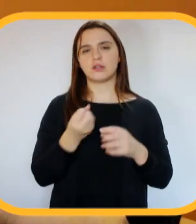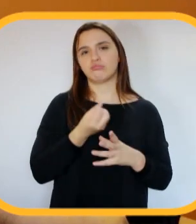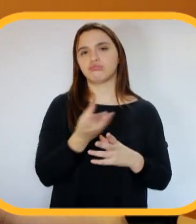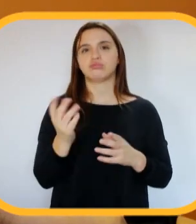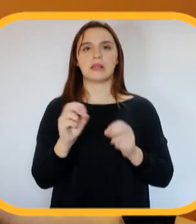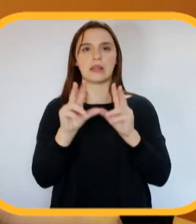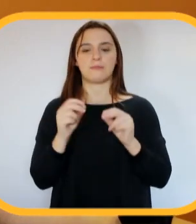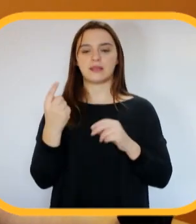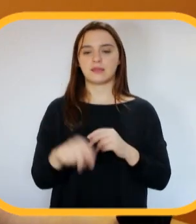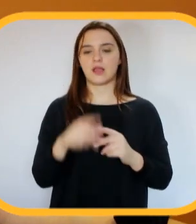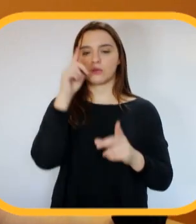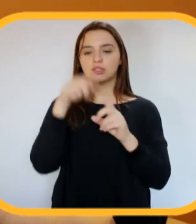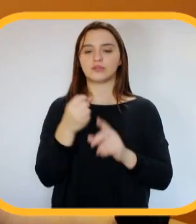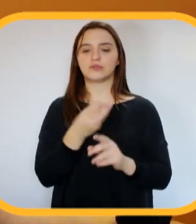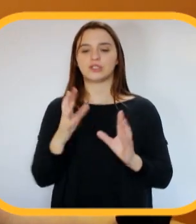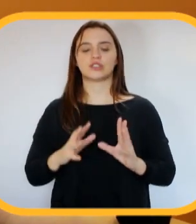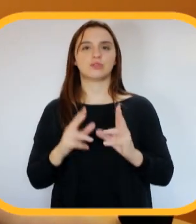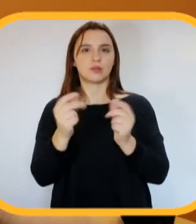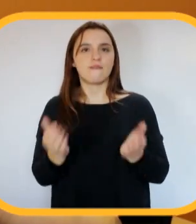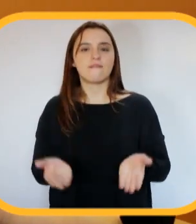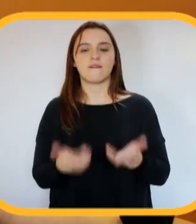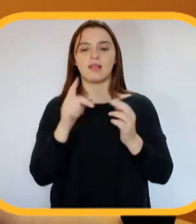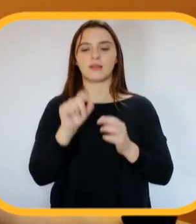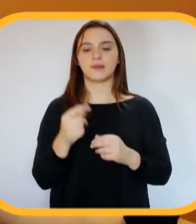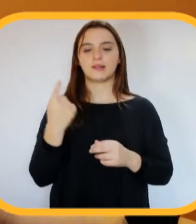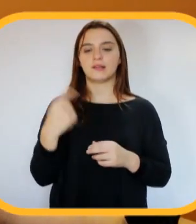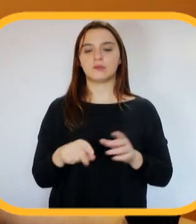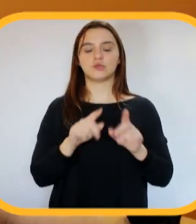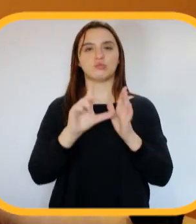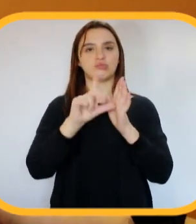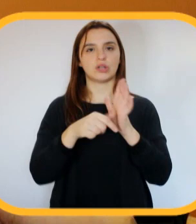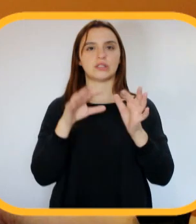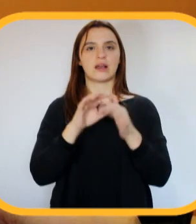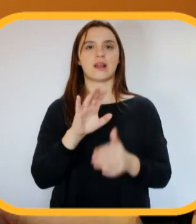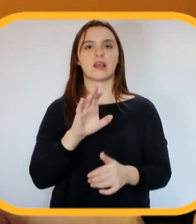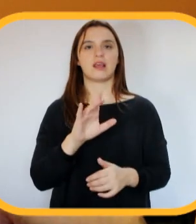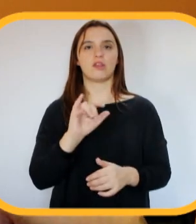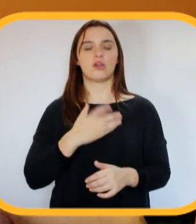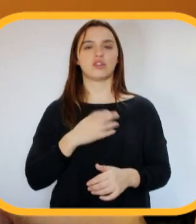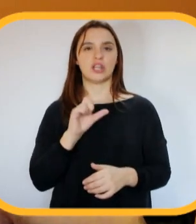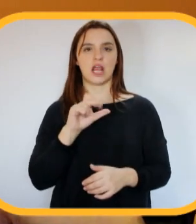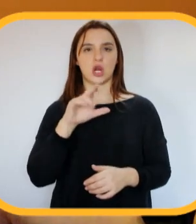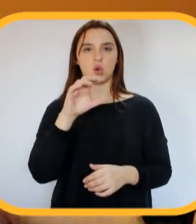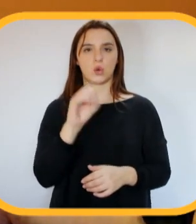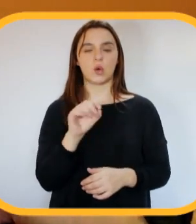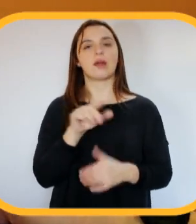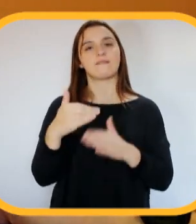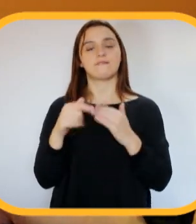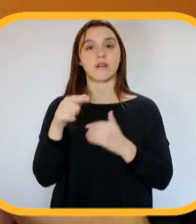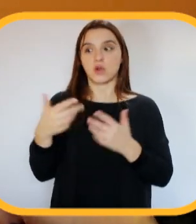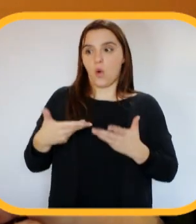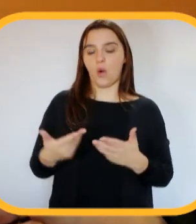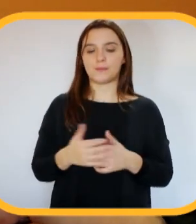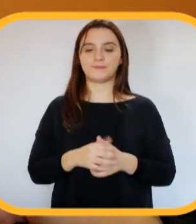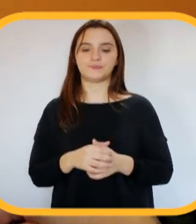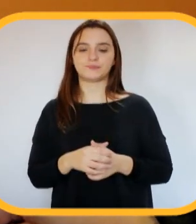energy. We have progressive targets fueling clean tech growth. We also have a lot of hydrogen projects that are being